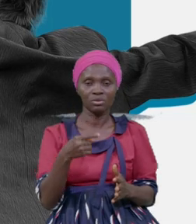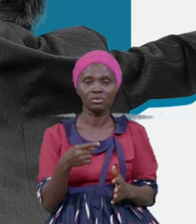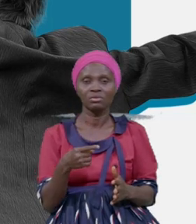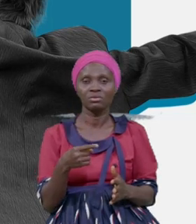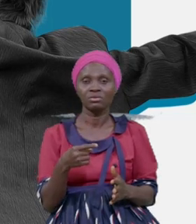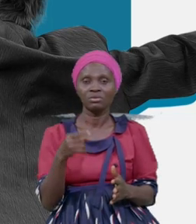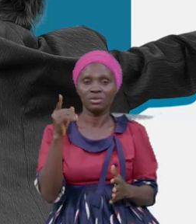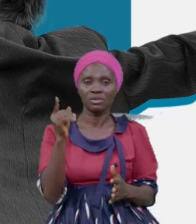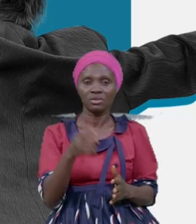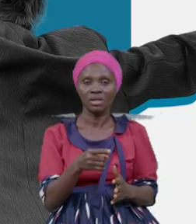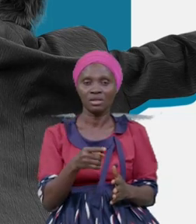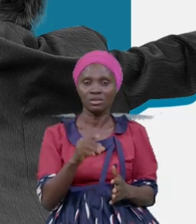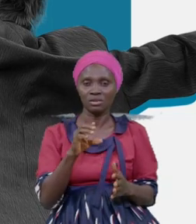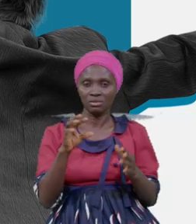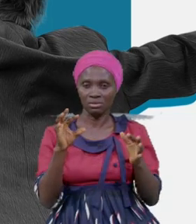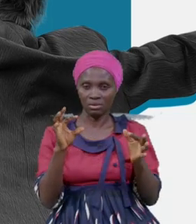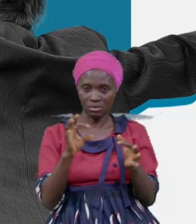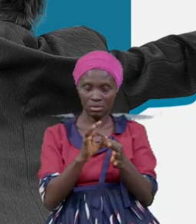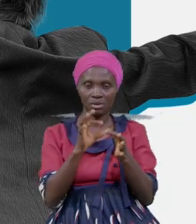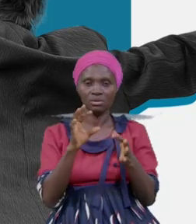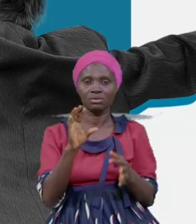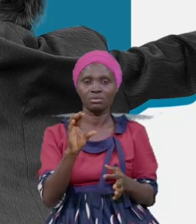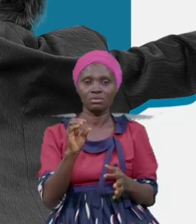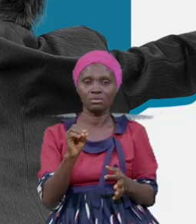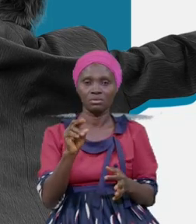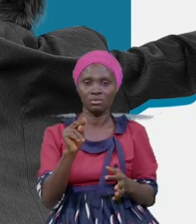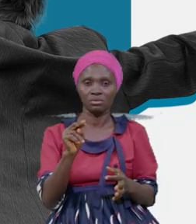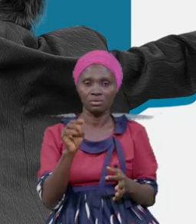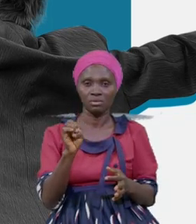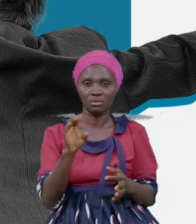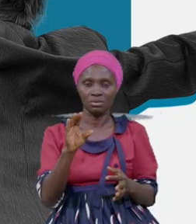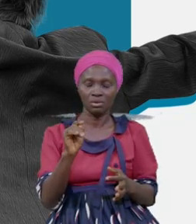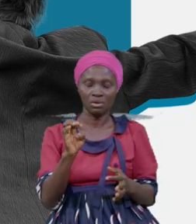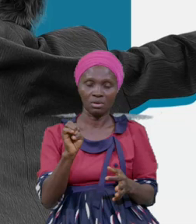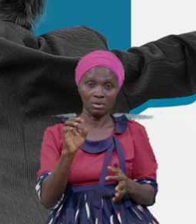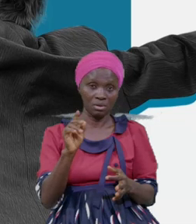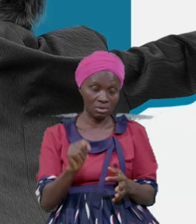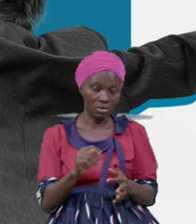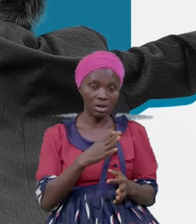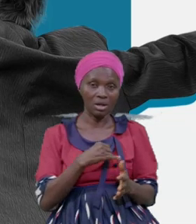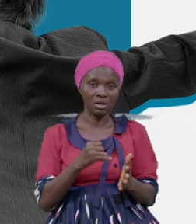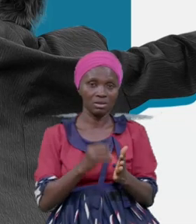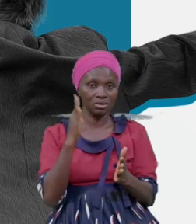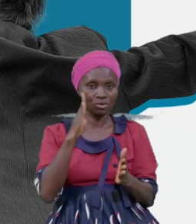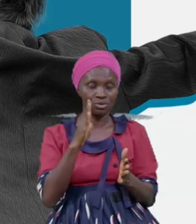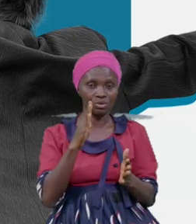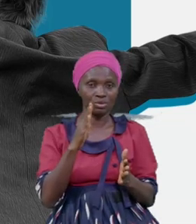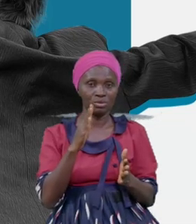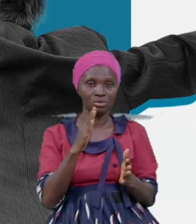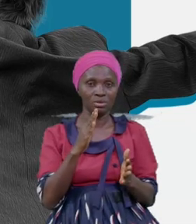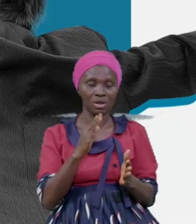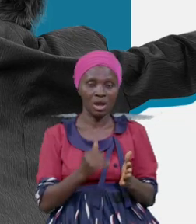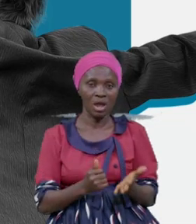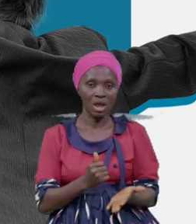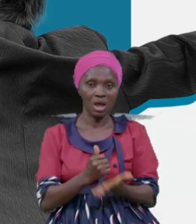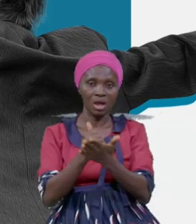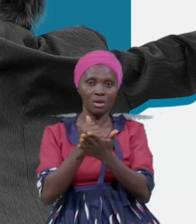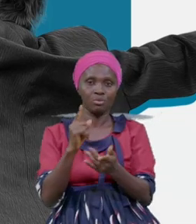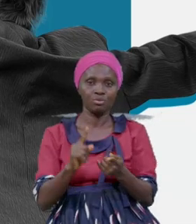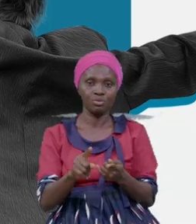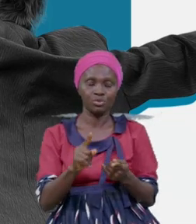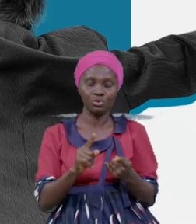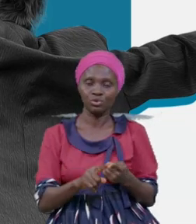gckhq.org/connect. With that, it will take you to the form. You fill it and turn it in.